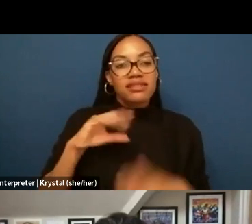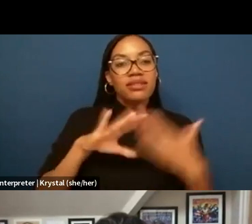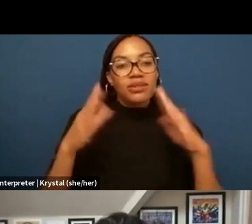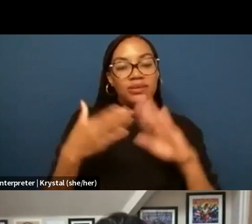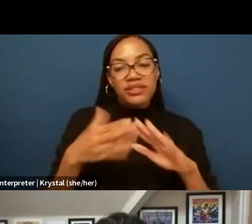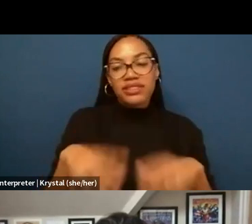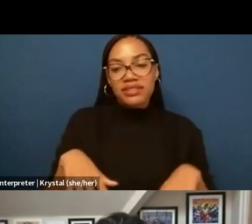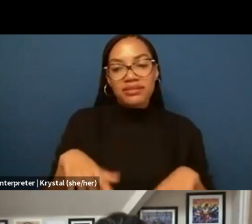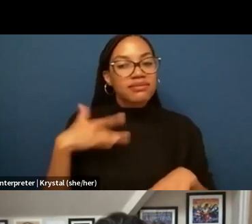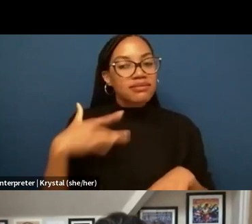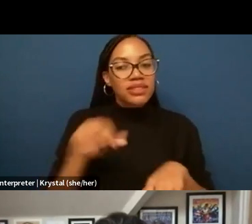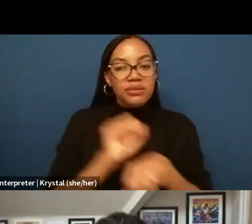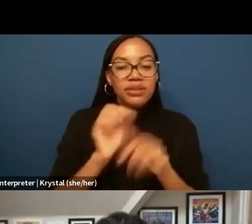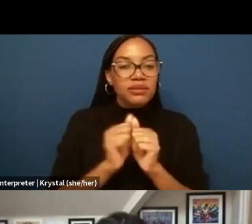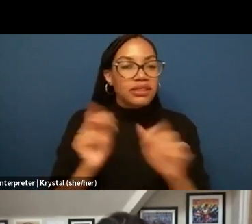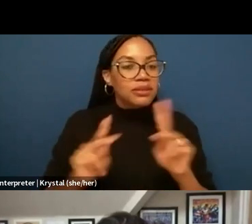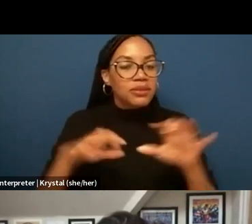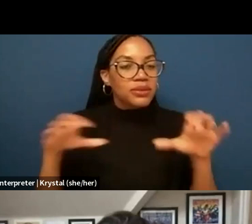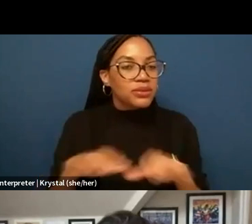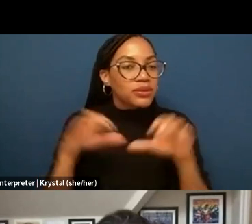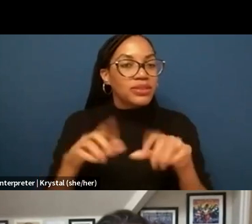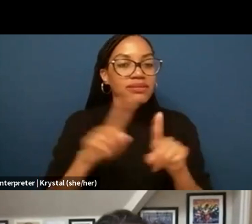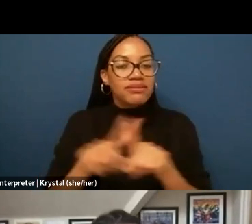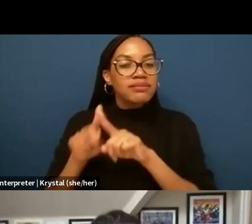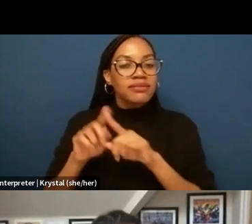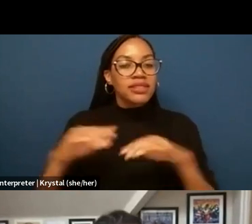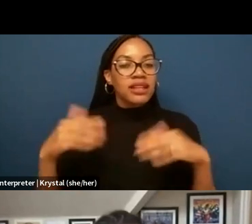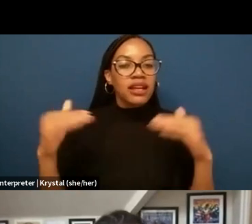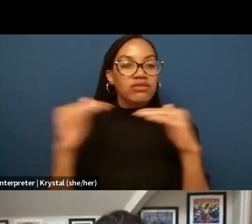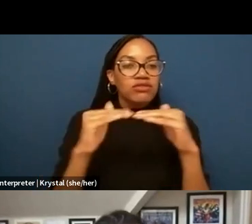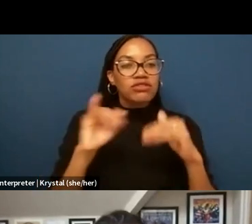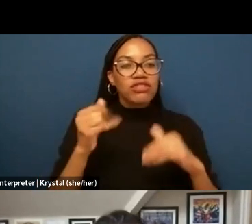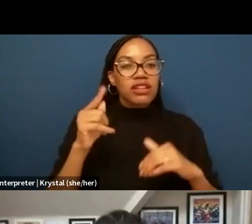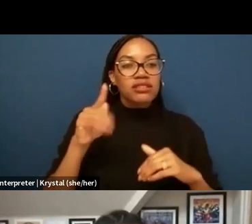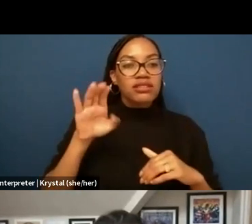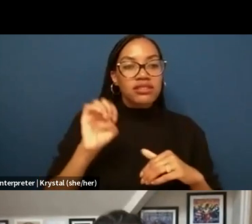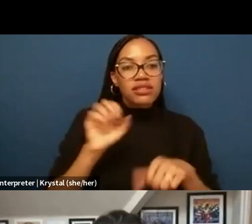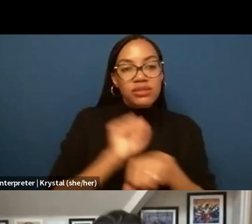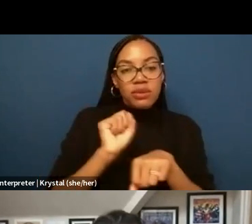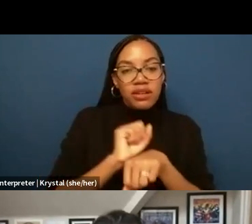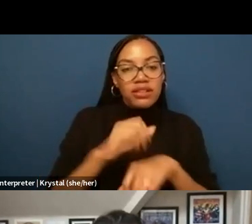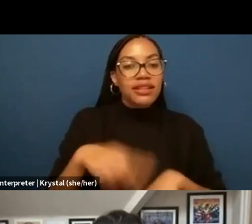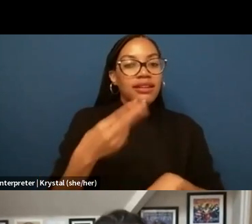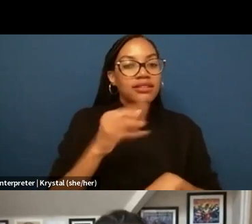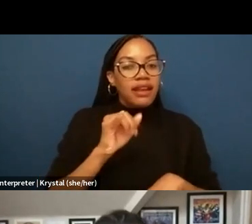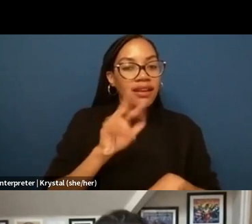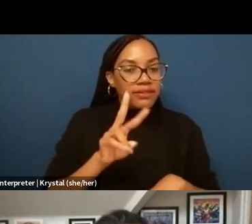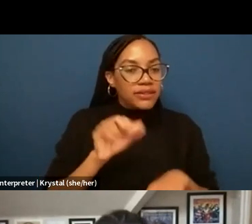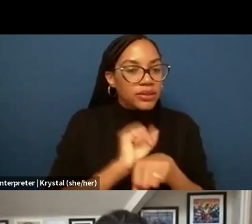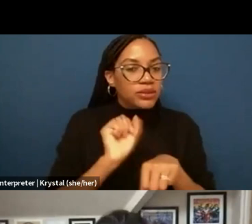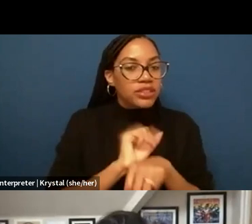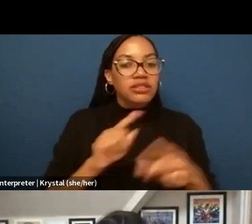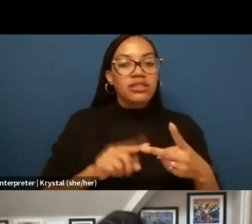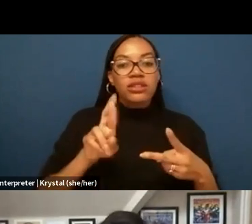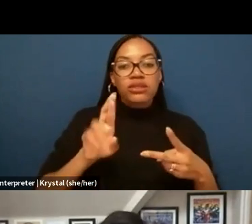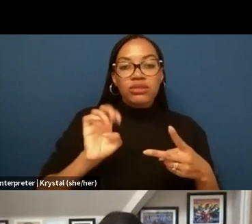doing reproductive justice work, HIV and AIDS work, violence intervention and prevention work. Those are the folks that really